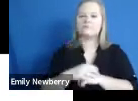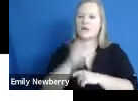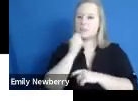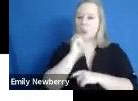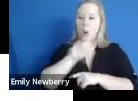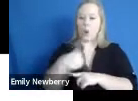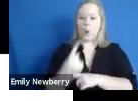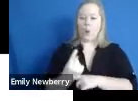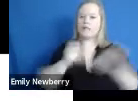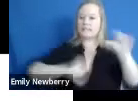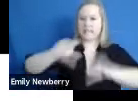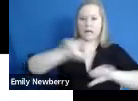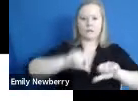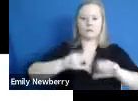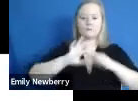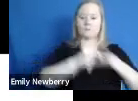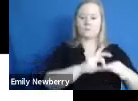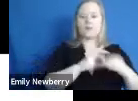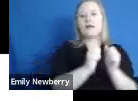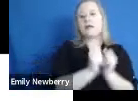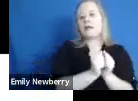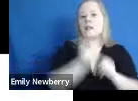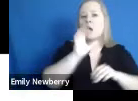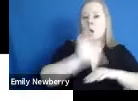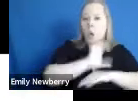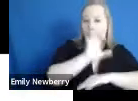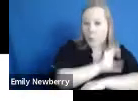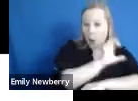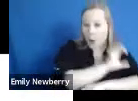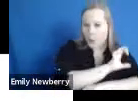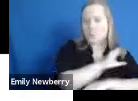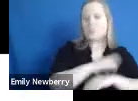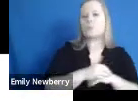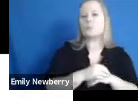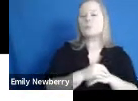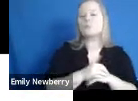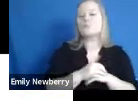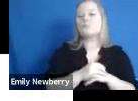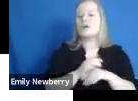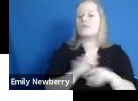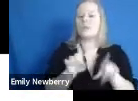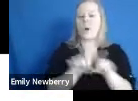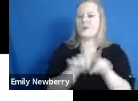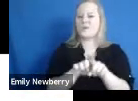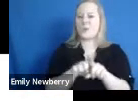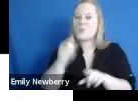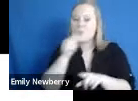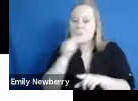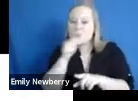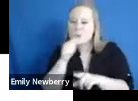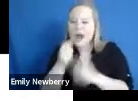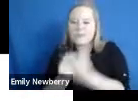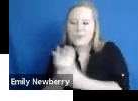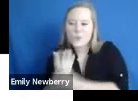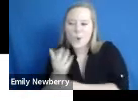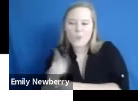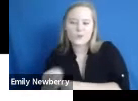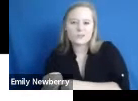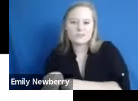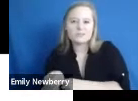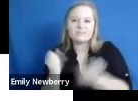work with Colorado State University and other public-private breeders.